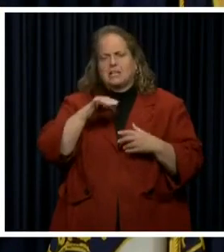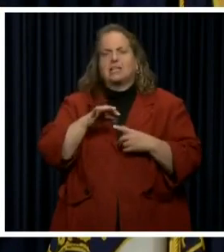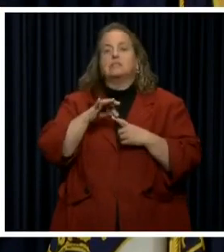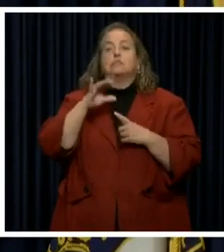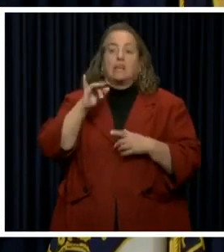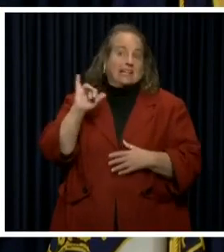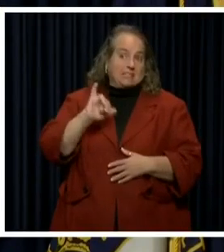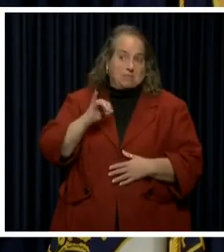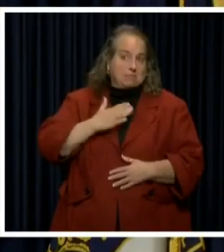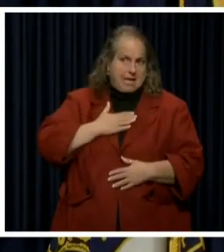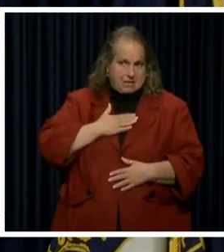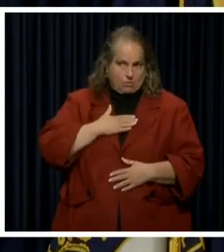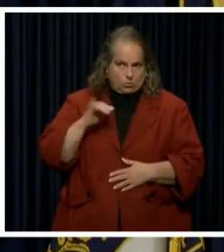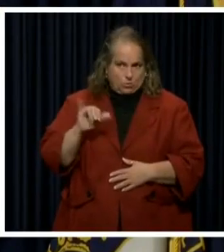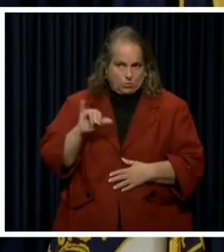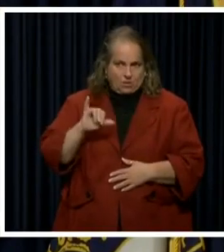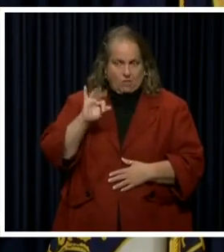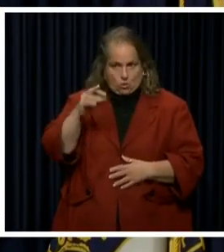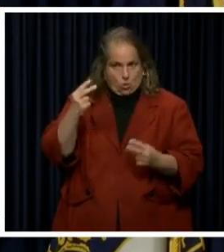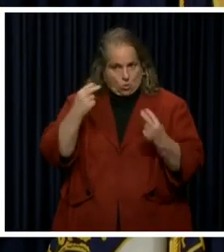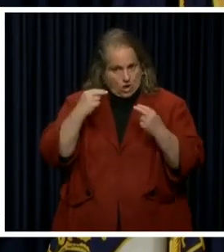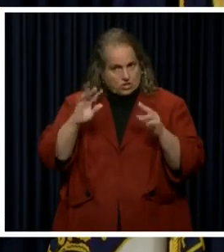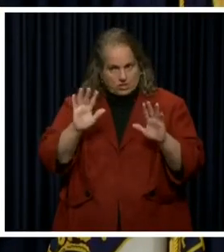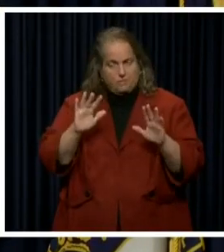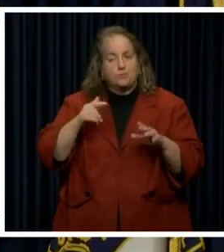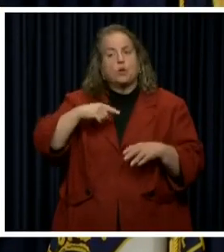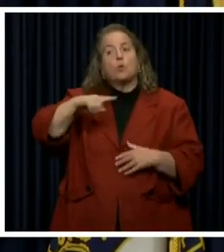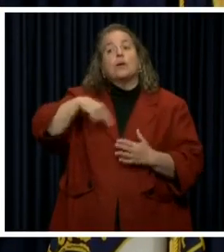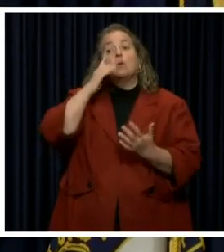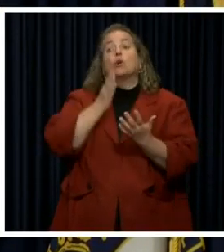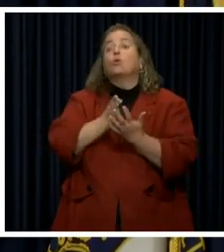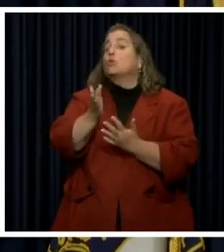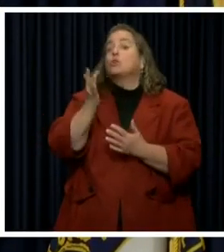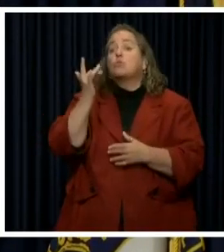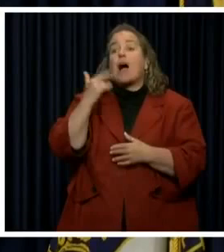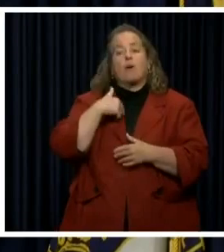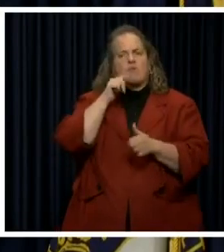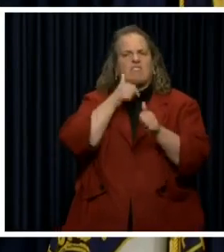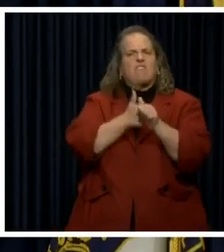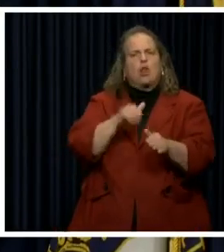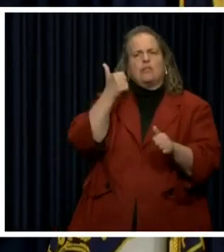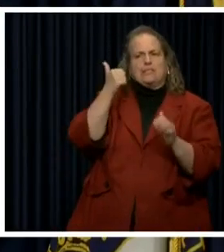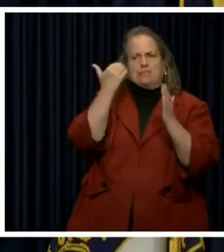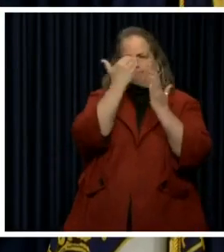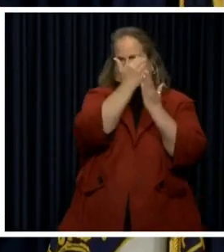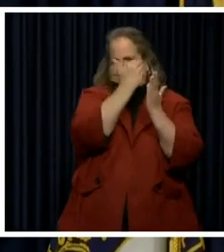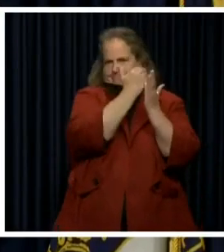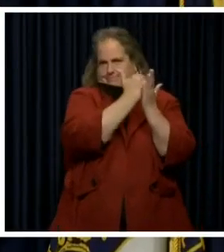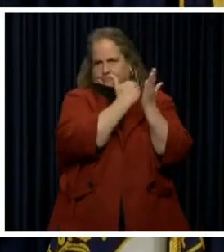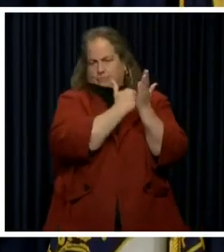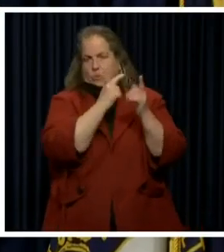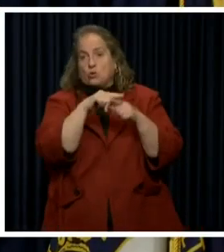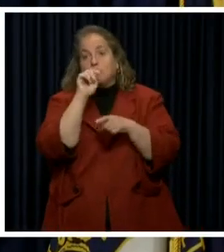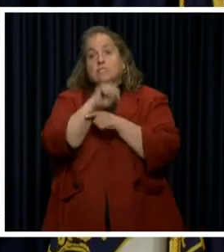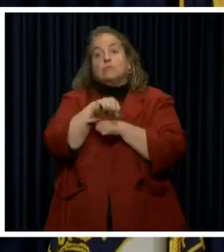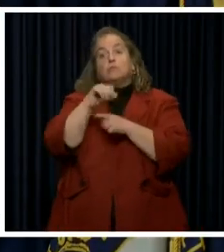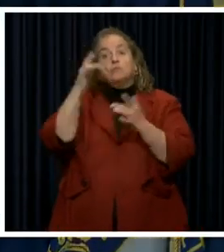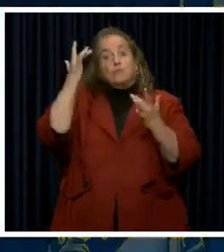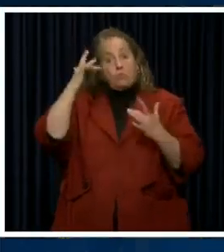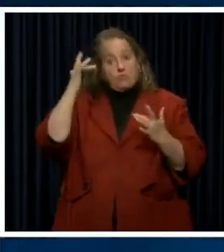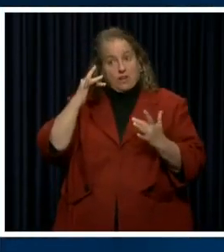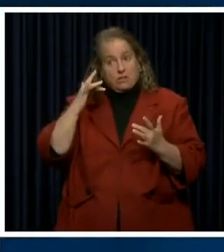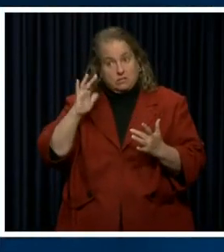mine, if they're watching. So we're going to get through this because we're going to follow the 10 steps that it takes to defeat the